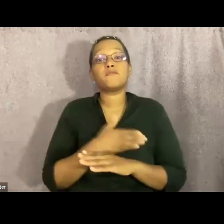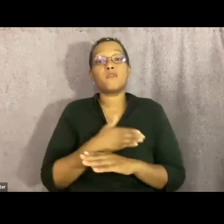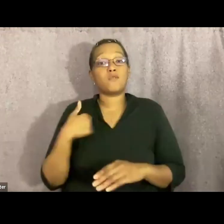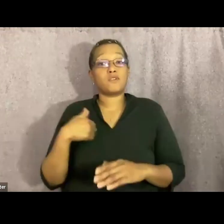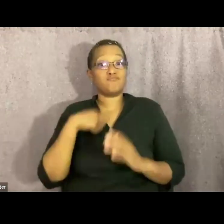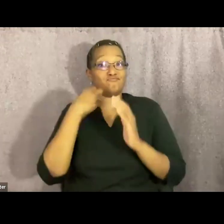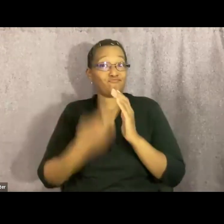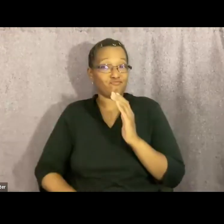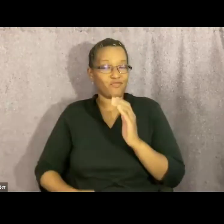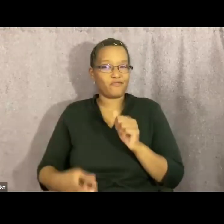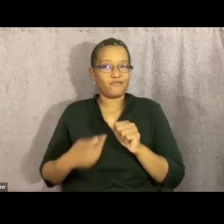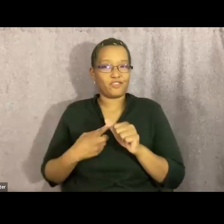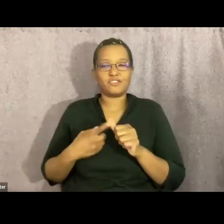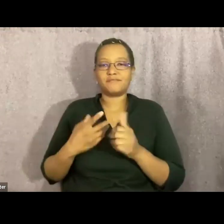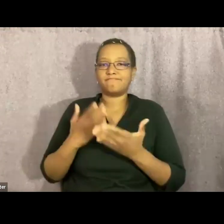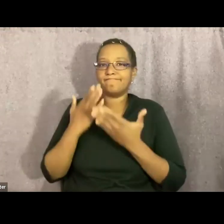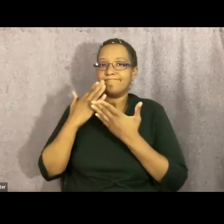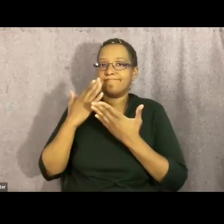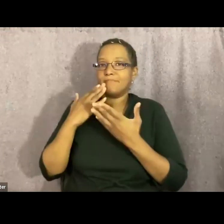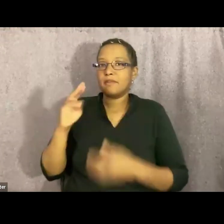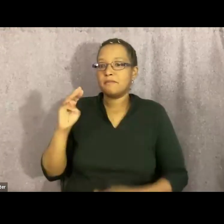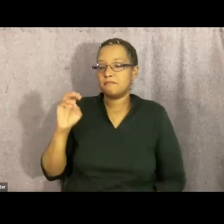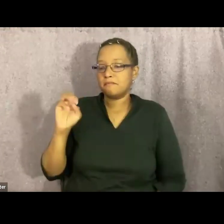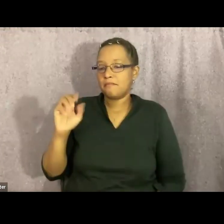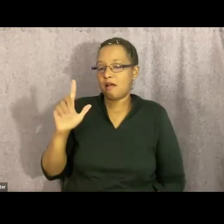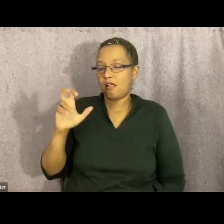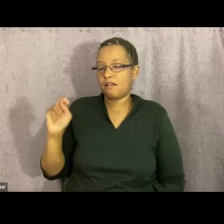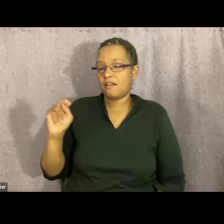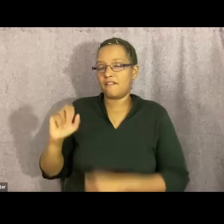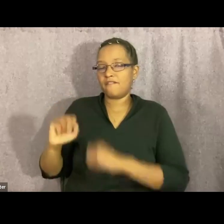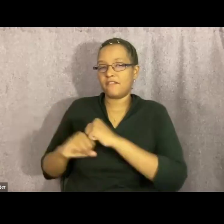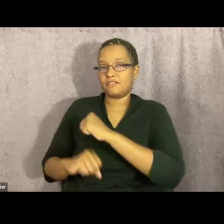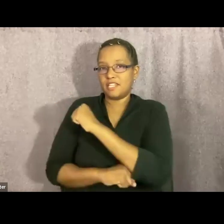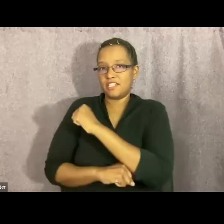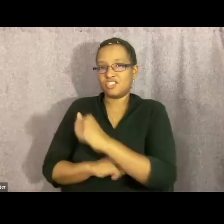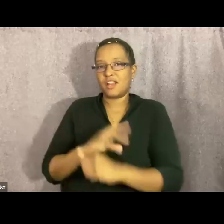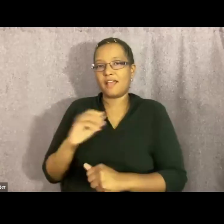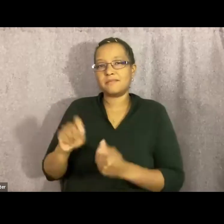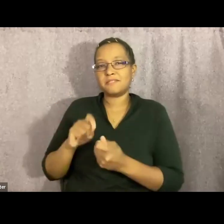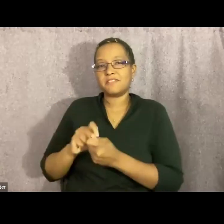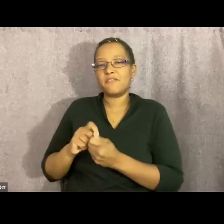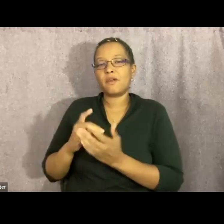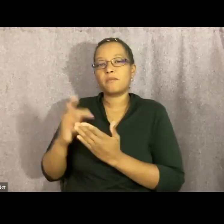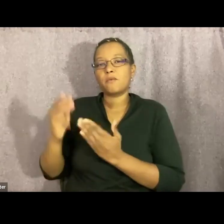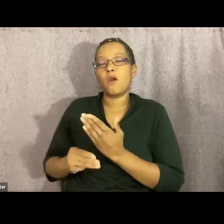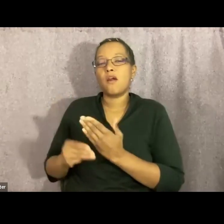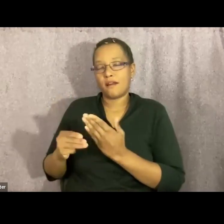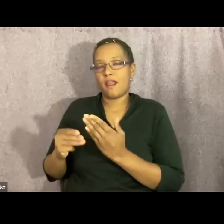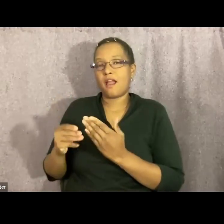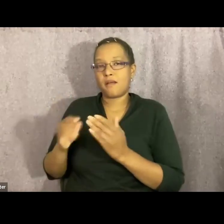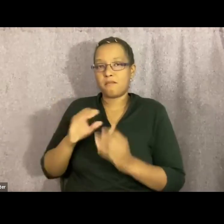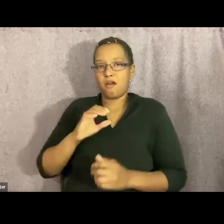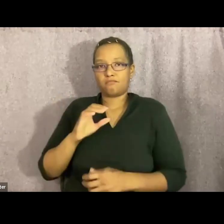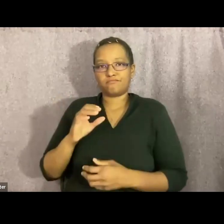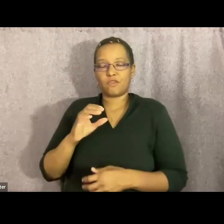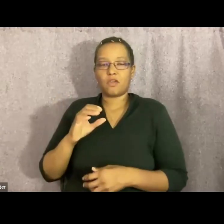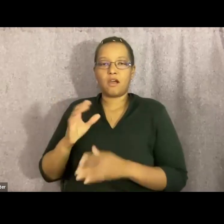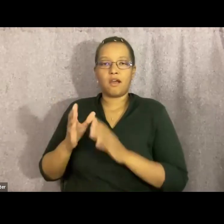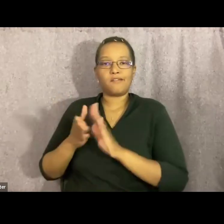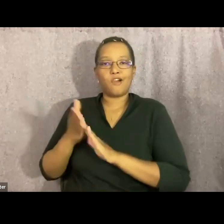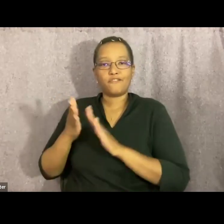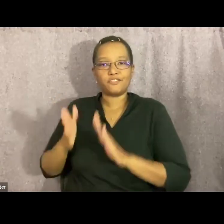gratitude to the Mellon Foundation, and in particular to our program officer, Carolyn Dinshaw, who made this program